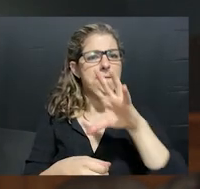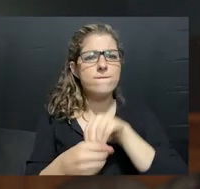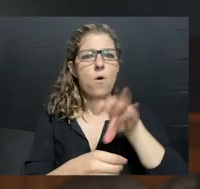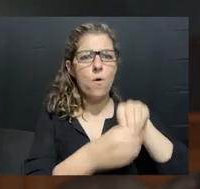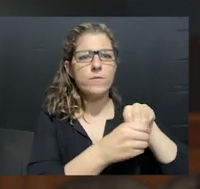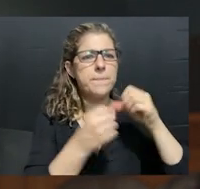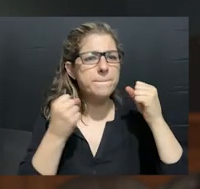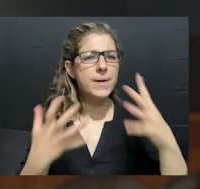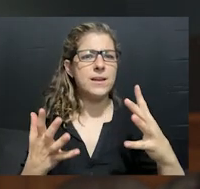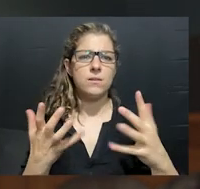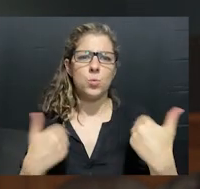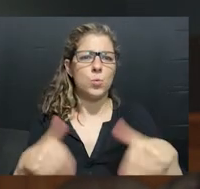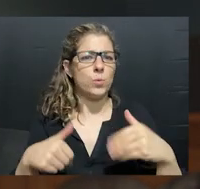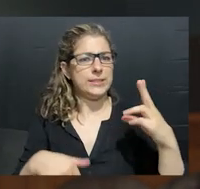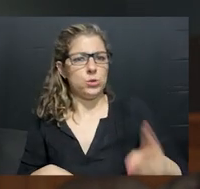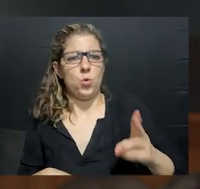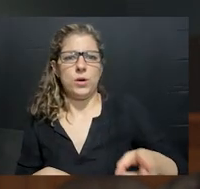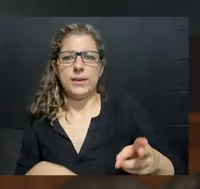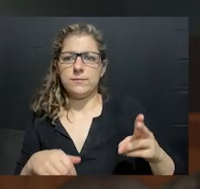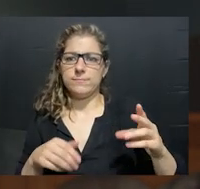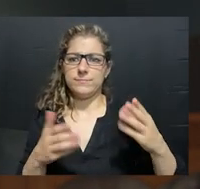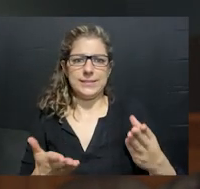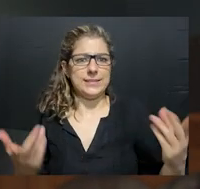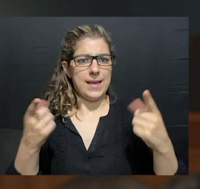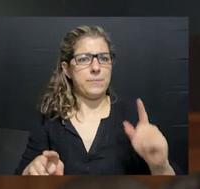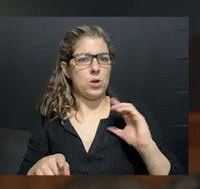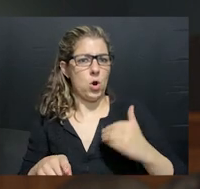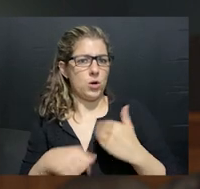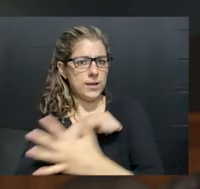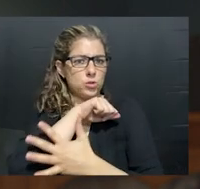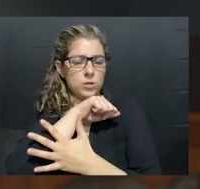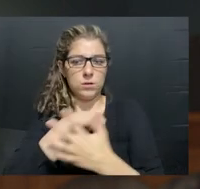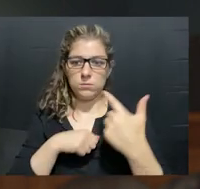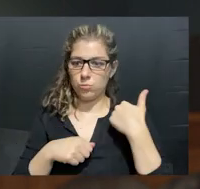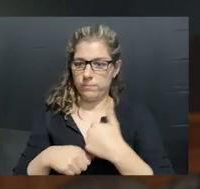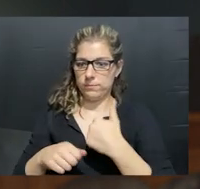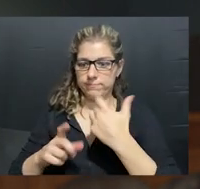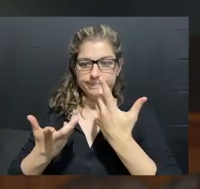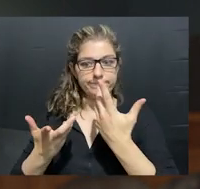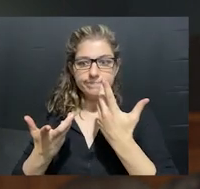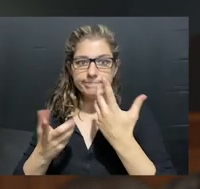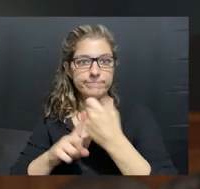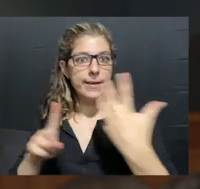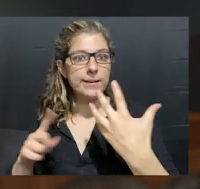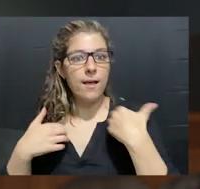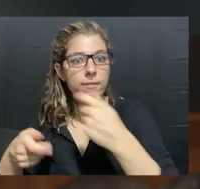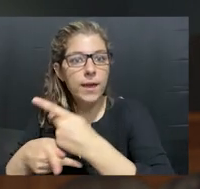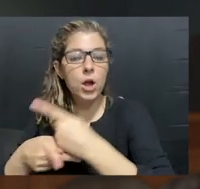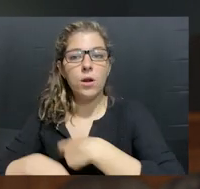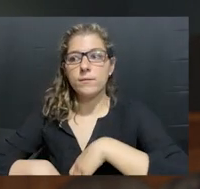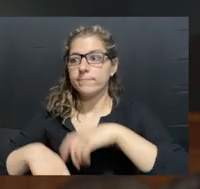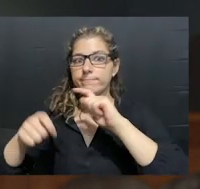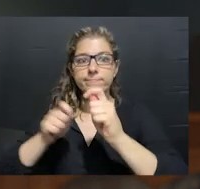involved in many of the most historic acts in our nation. We've been at the forefront of expanding healthcare and shaping our